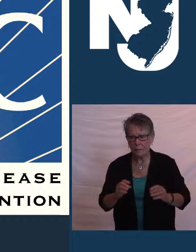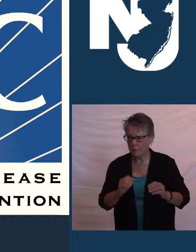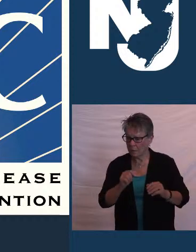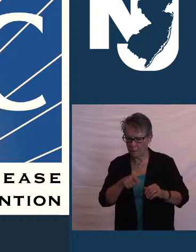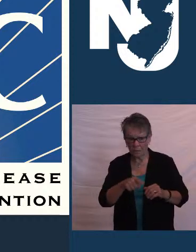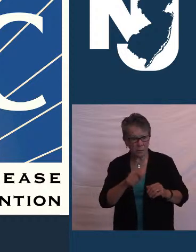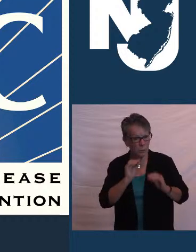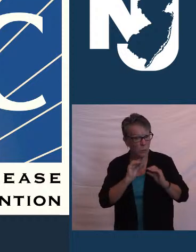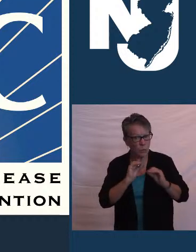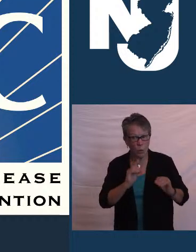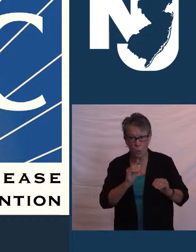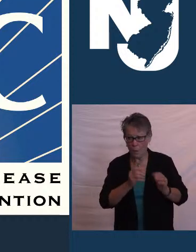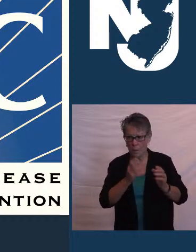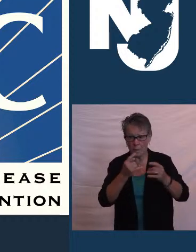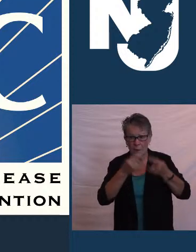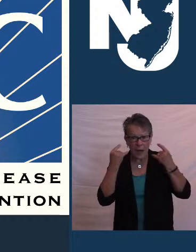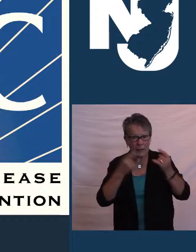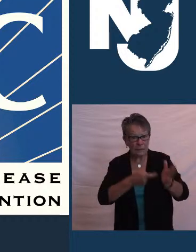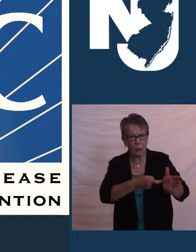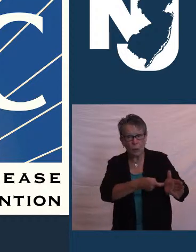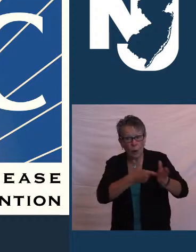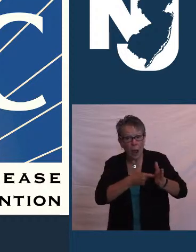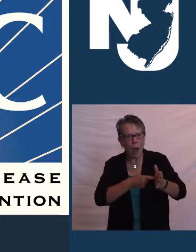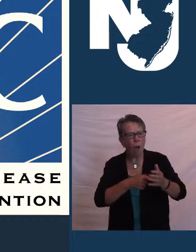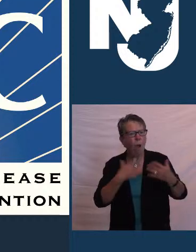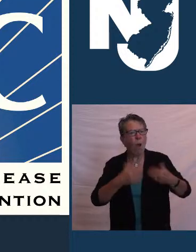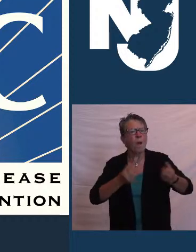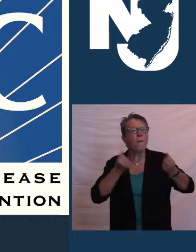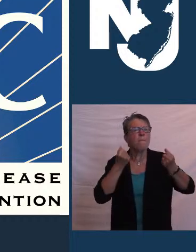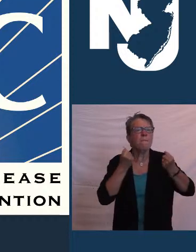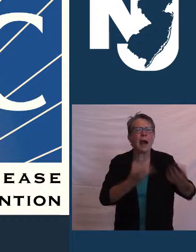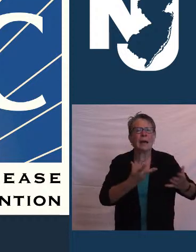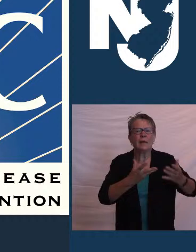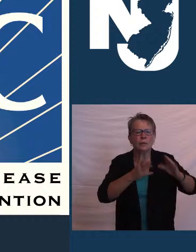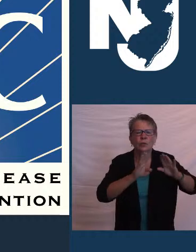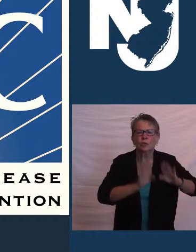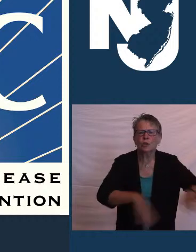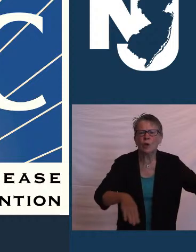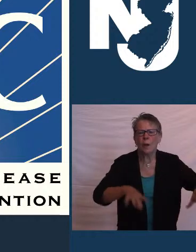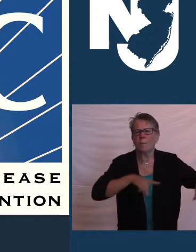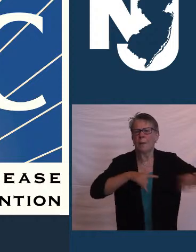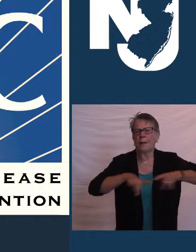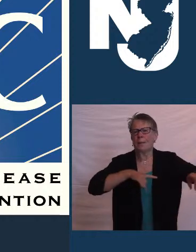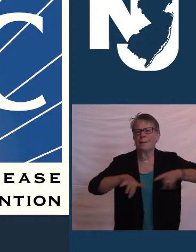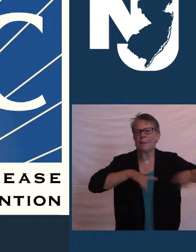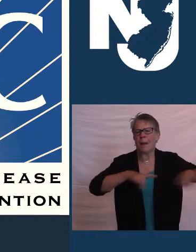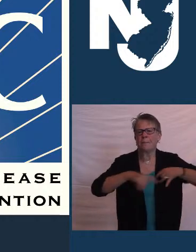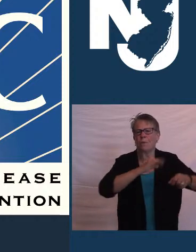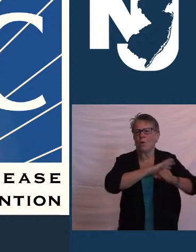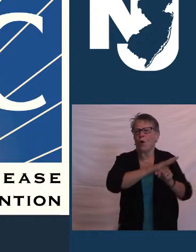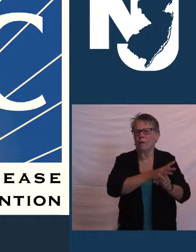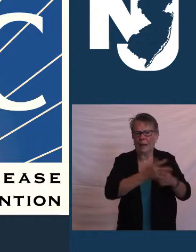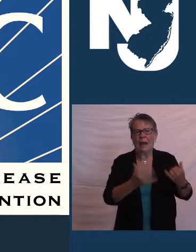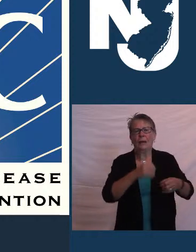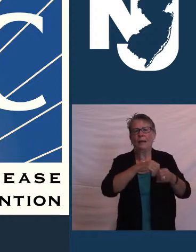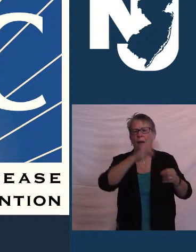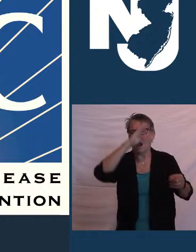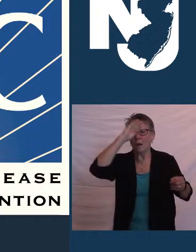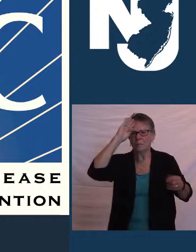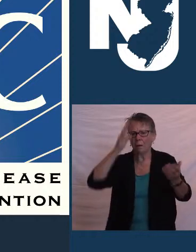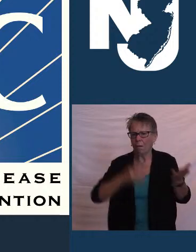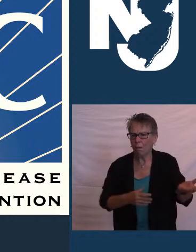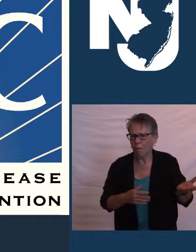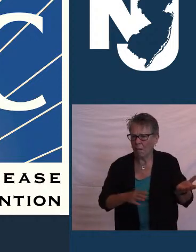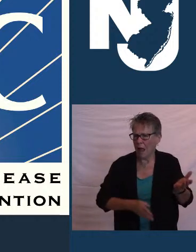schools versus those where masks are required. As I've noted before, none of us, I promise you, none of us take